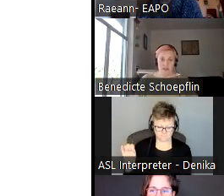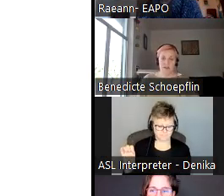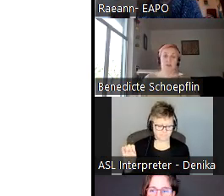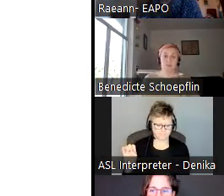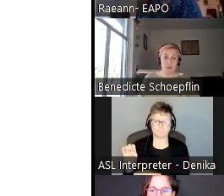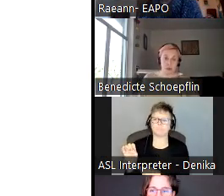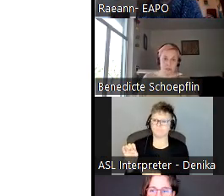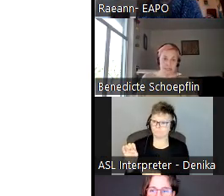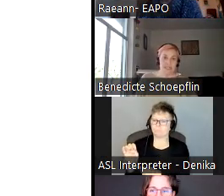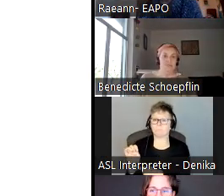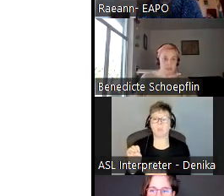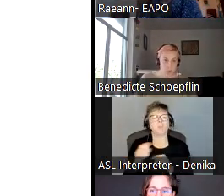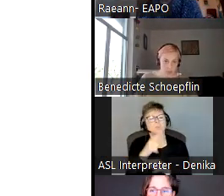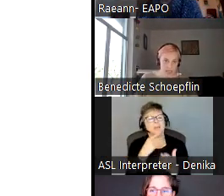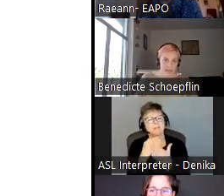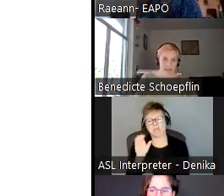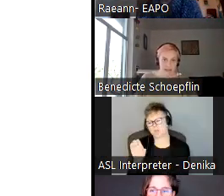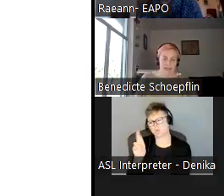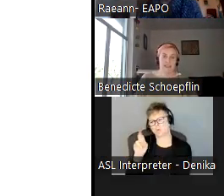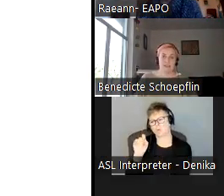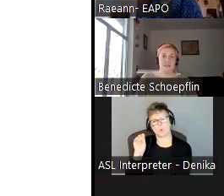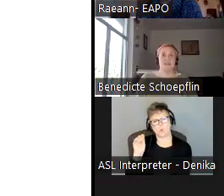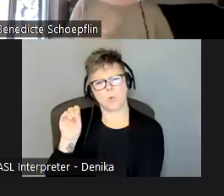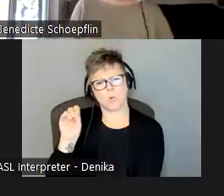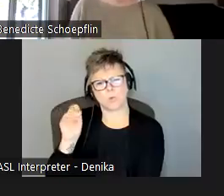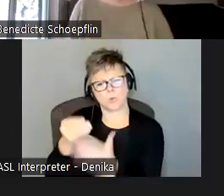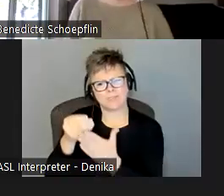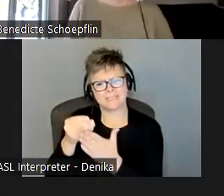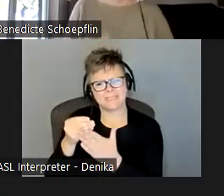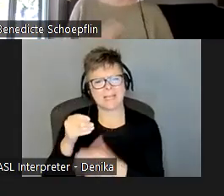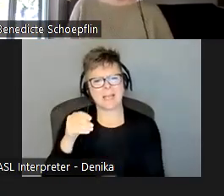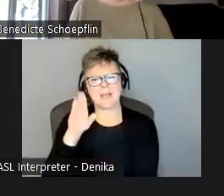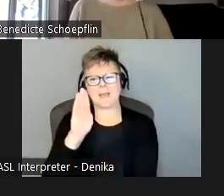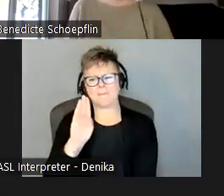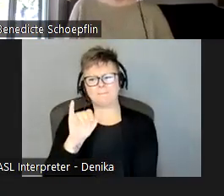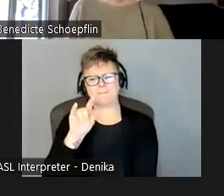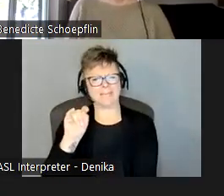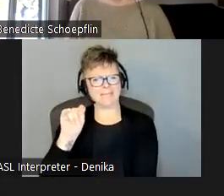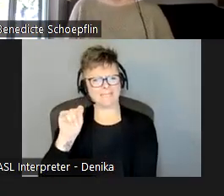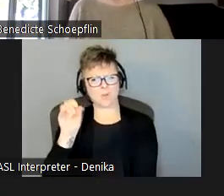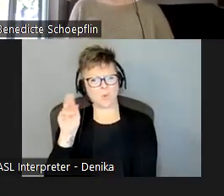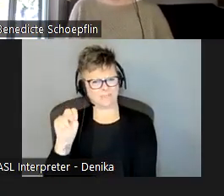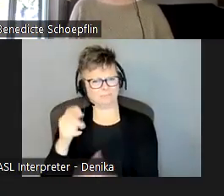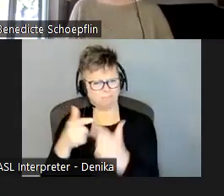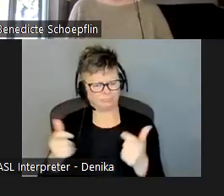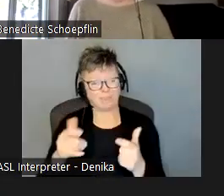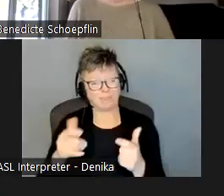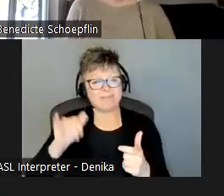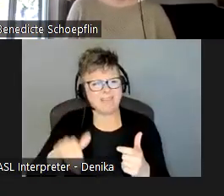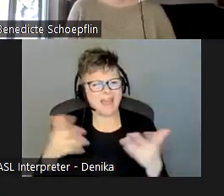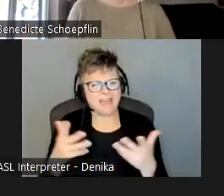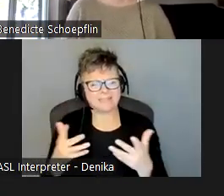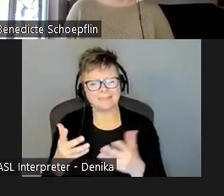presentation that the cryptocurrency, Bitcoin things it's everywhere. And along with the somewhat